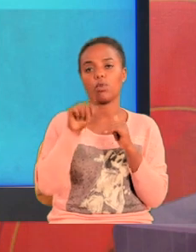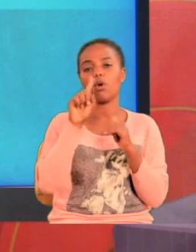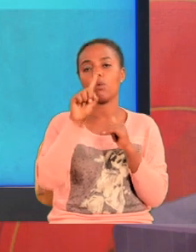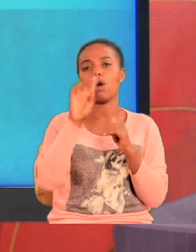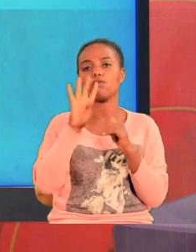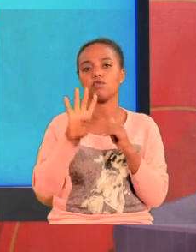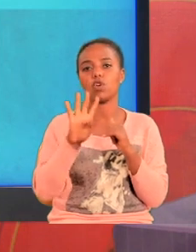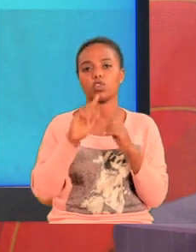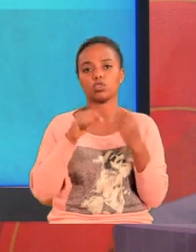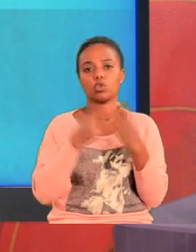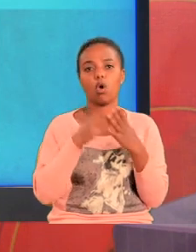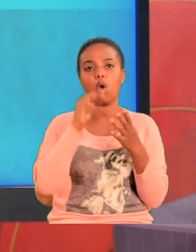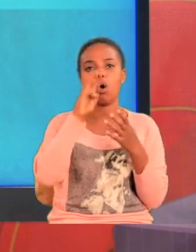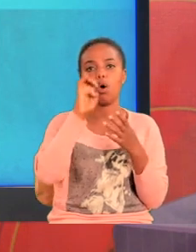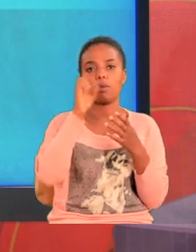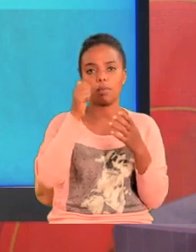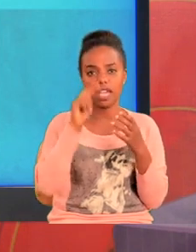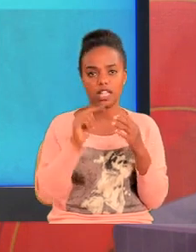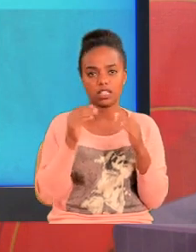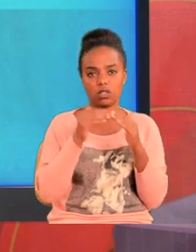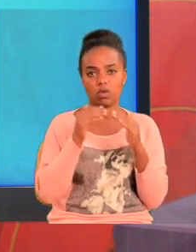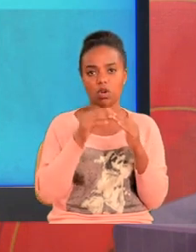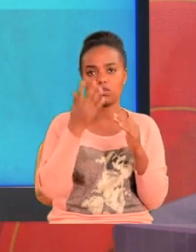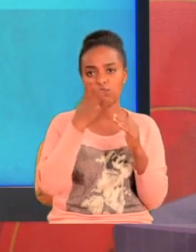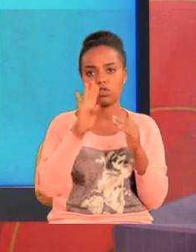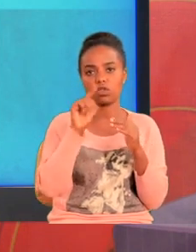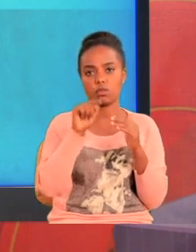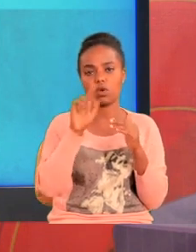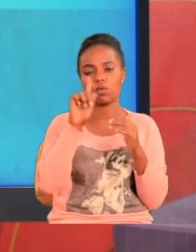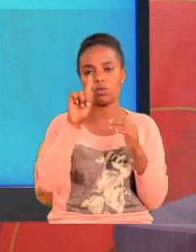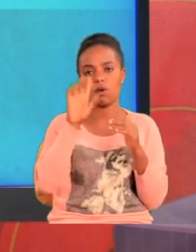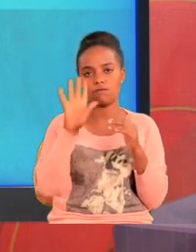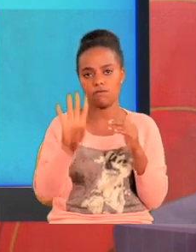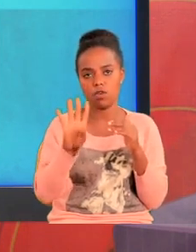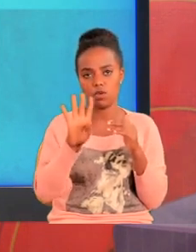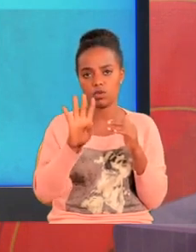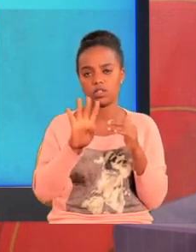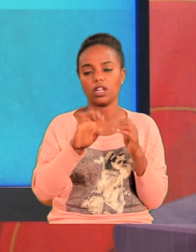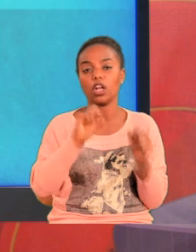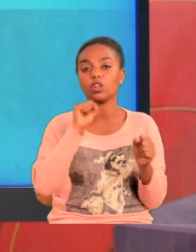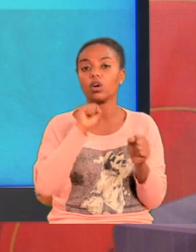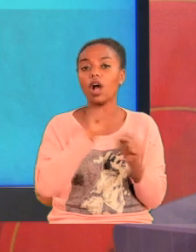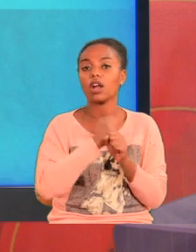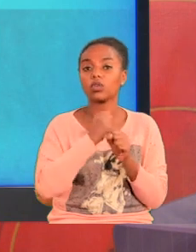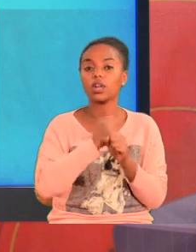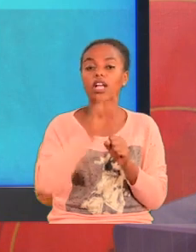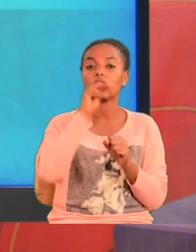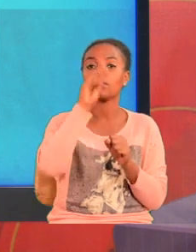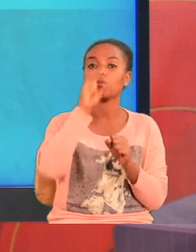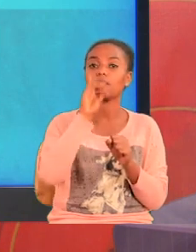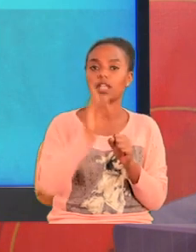14.14. So the mean will be this 14.14. Okay, to calculate